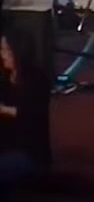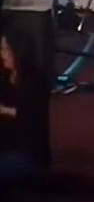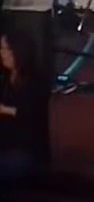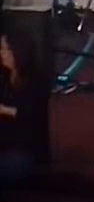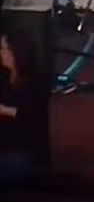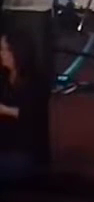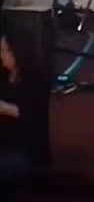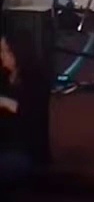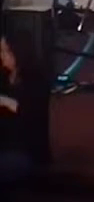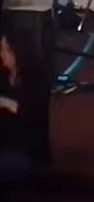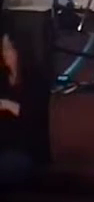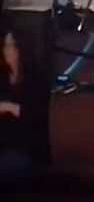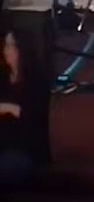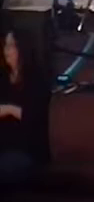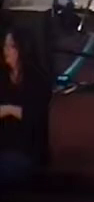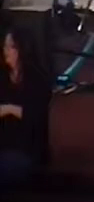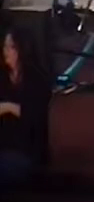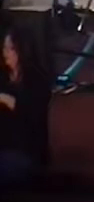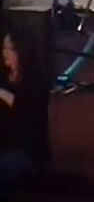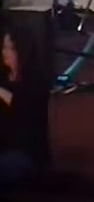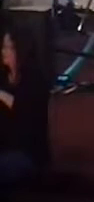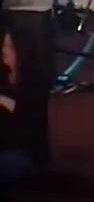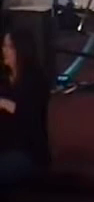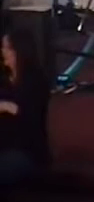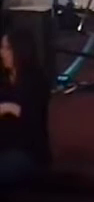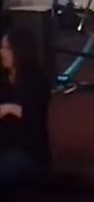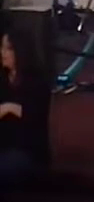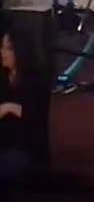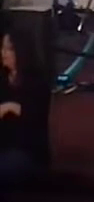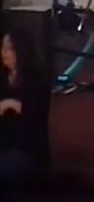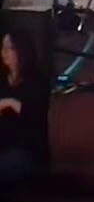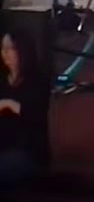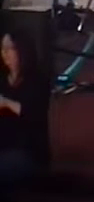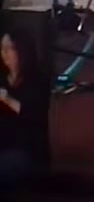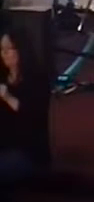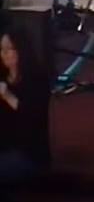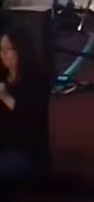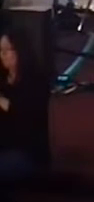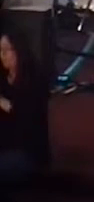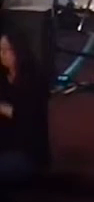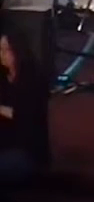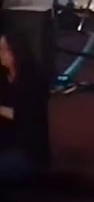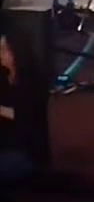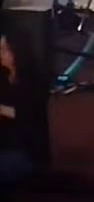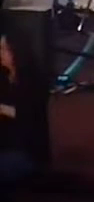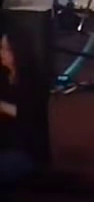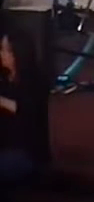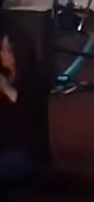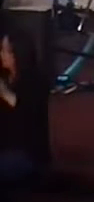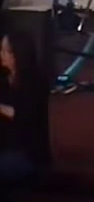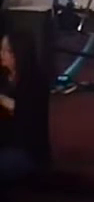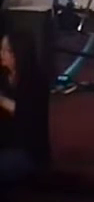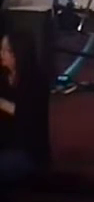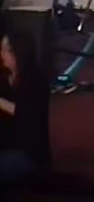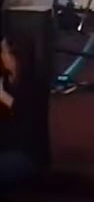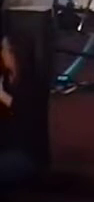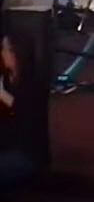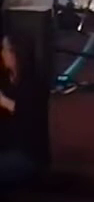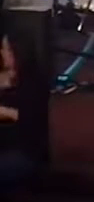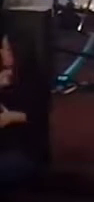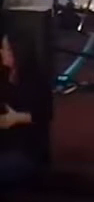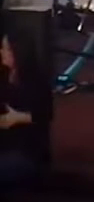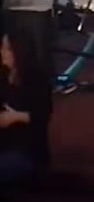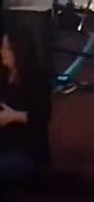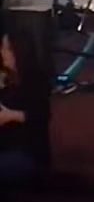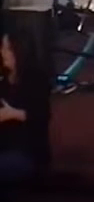the limelight. What you teach, the Bible says, will be judged more strictly. In fact, in the context of elders, if